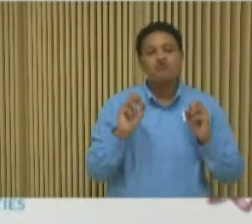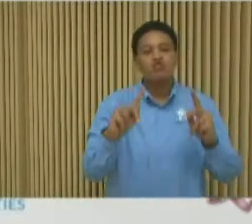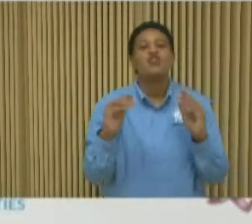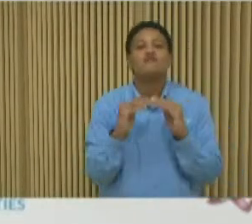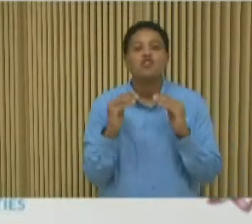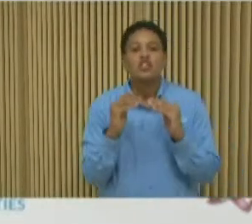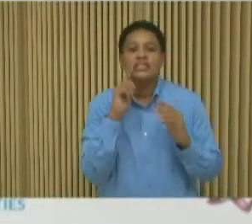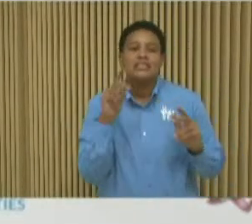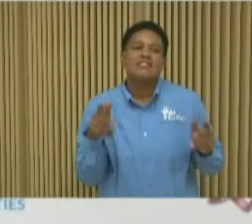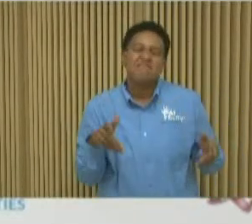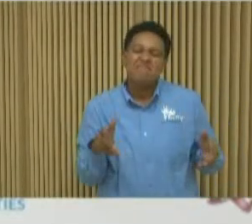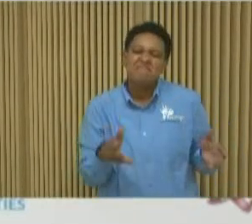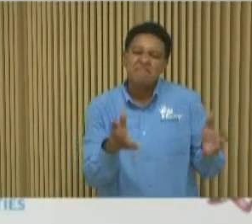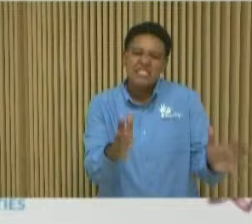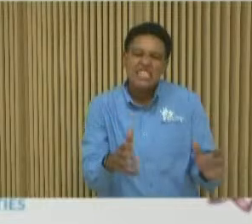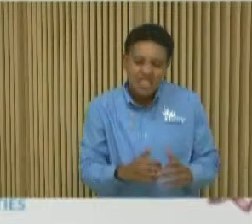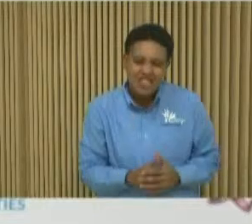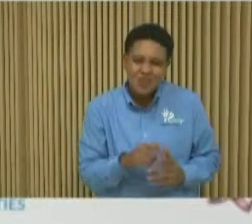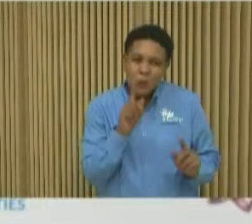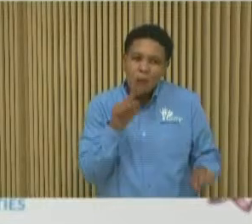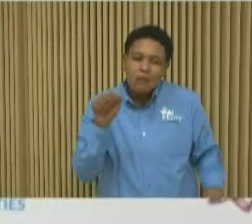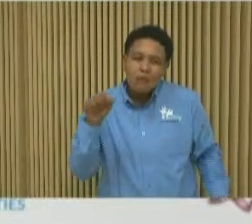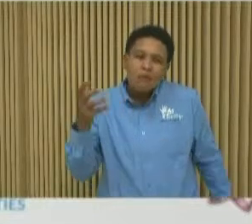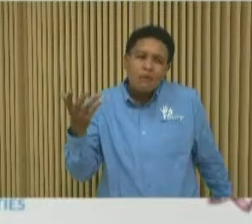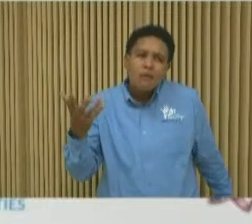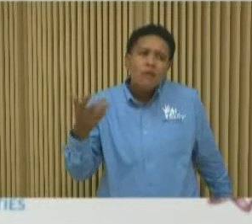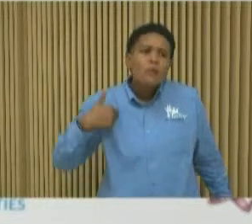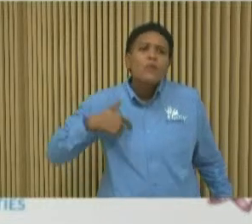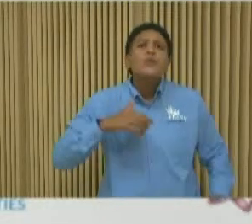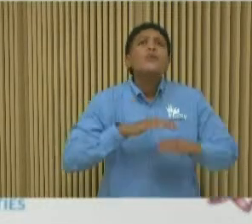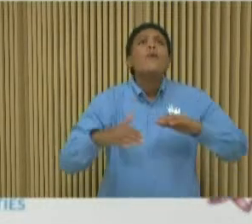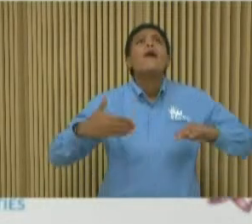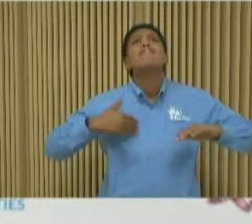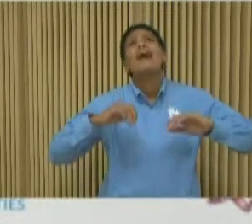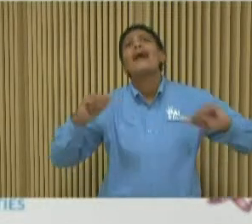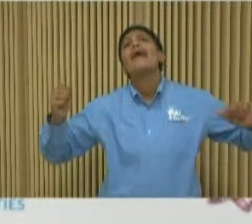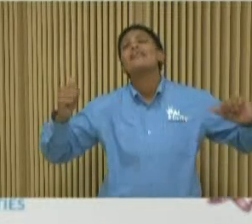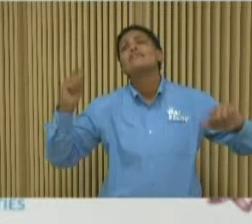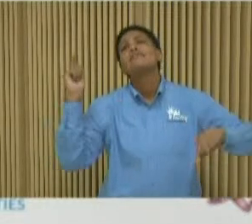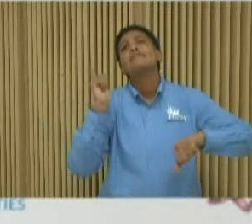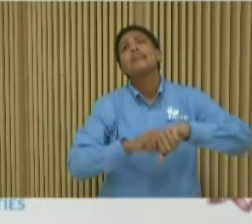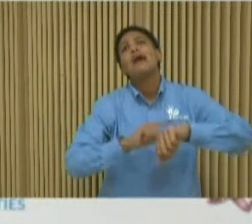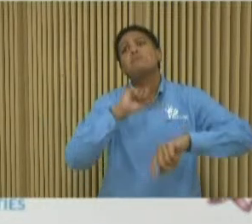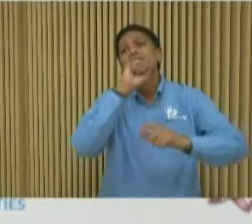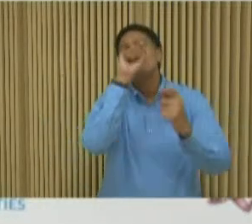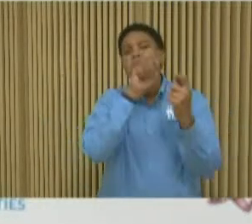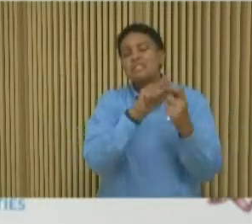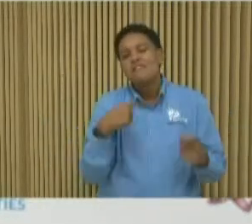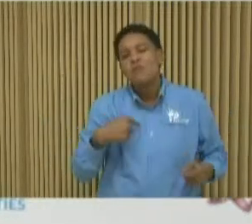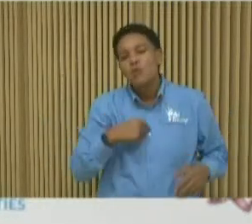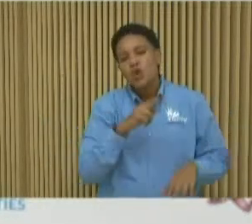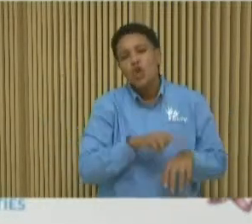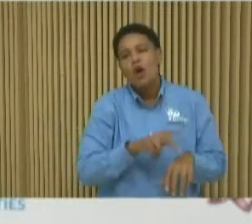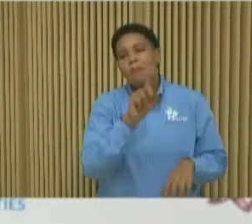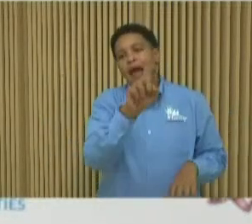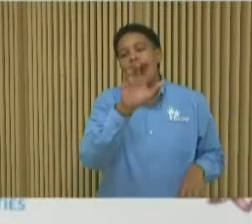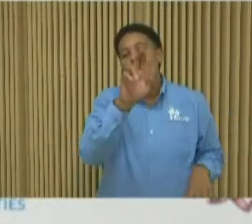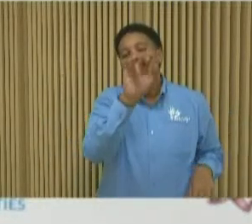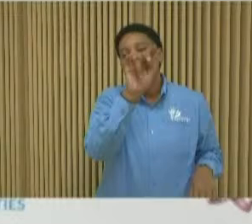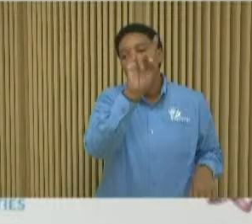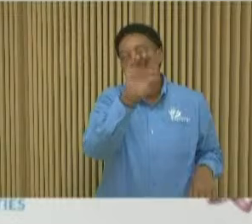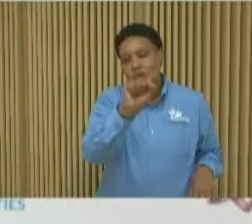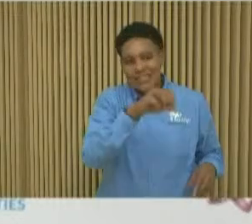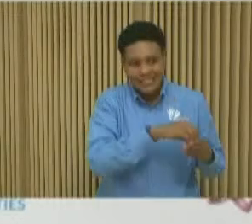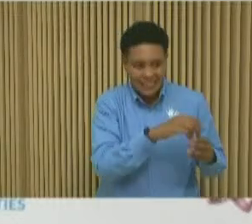justice facilitation. So the answer is that we don't have any set time. We normally ask the custodies in